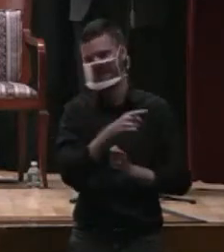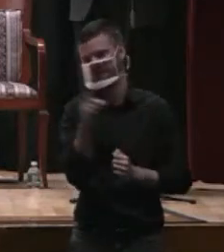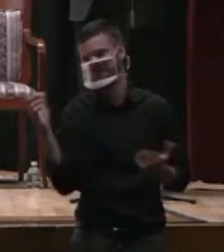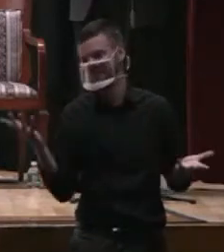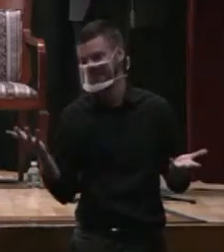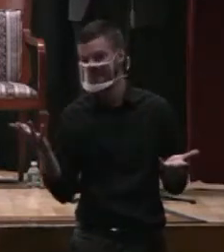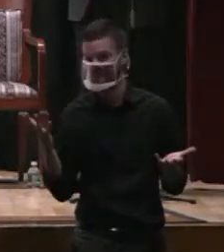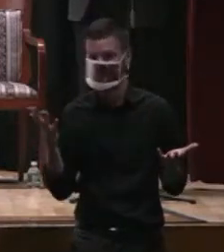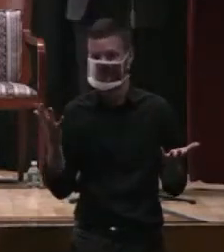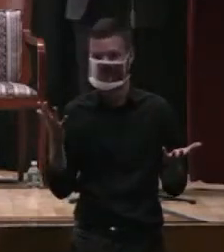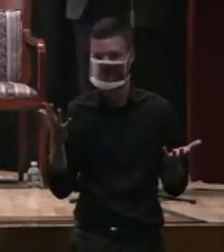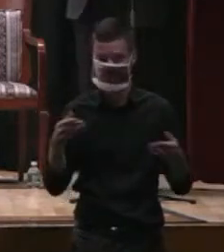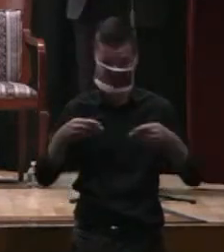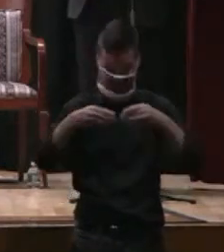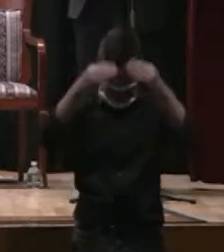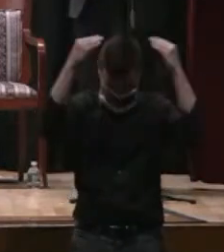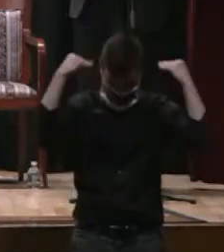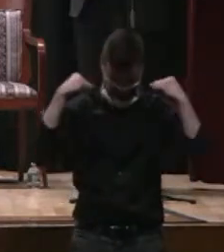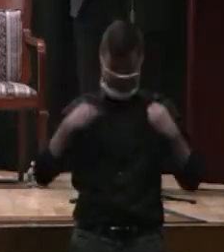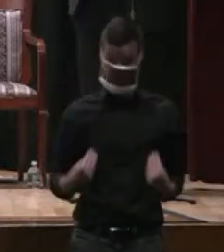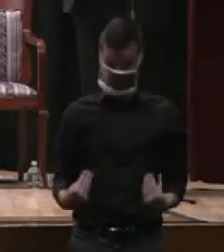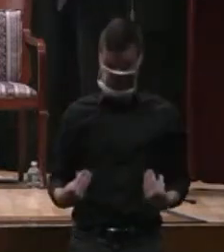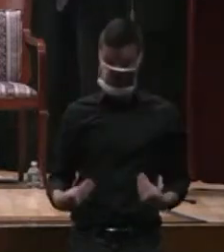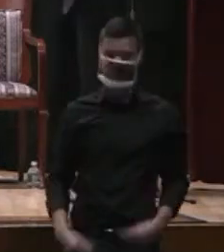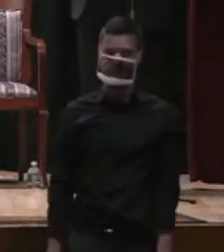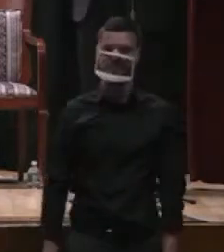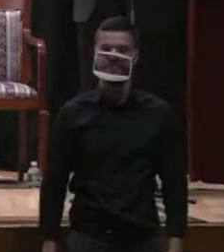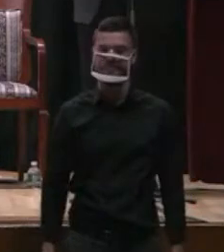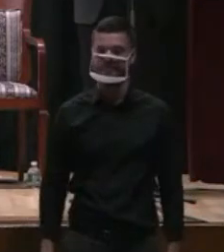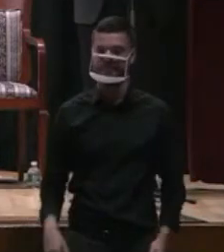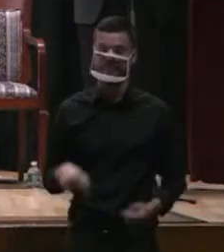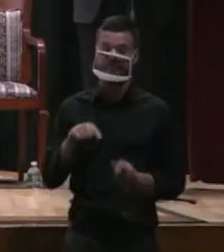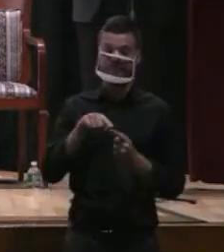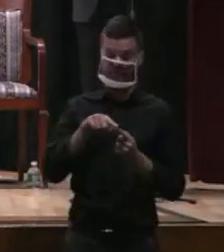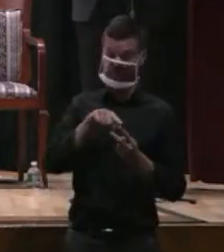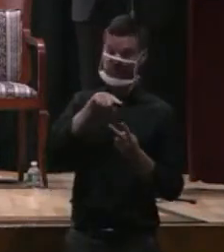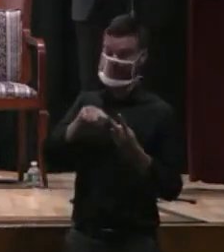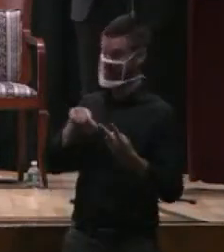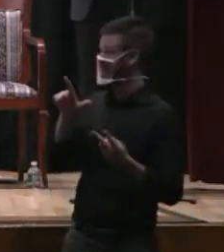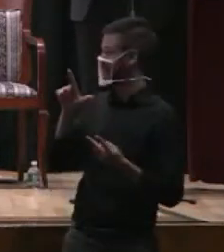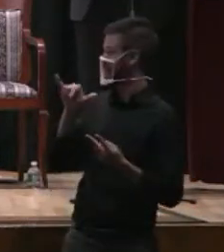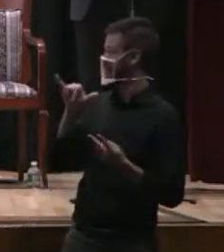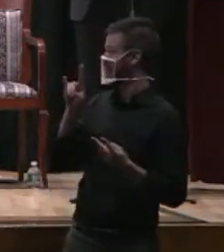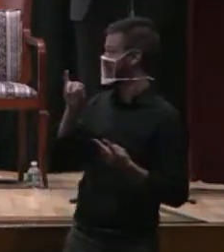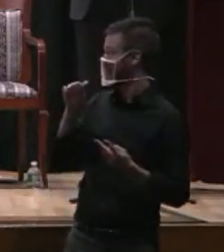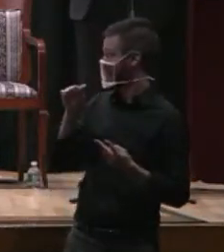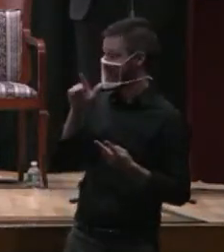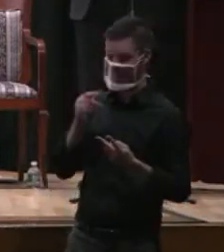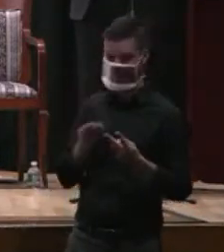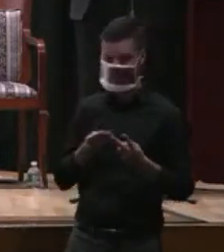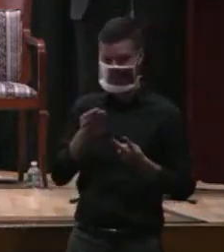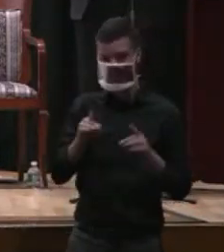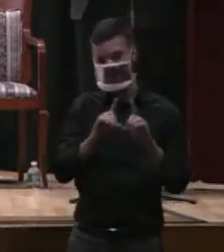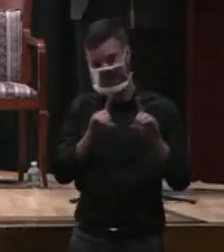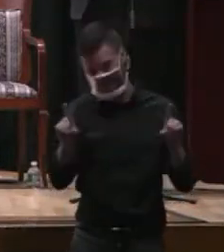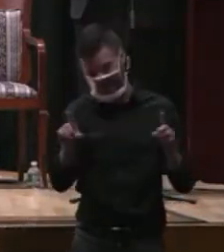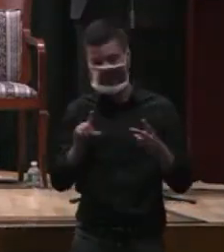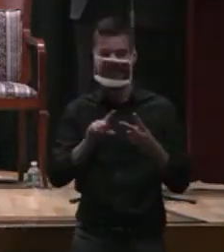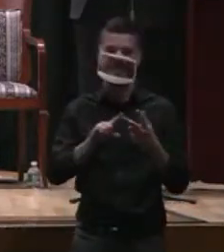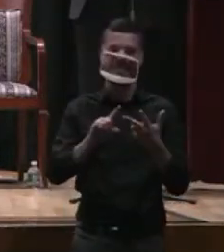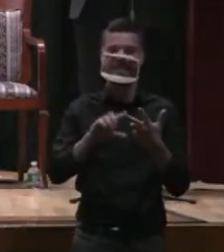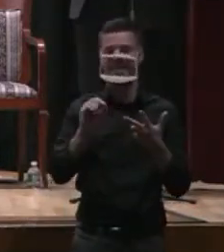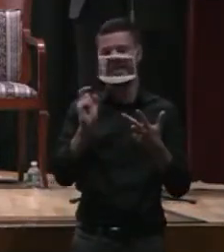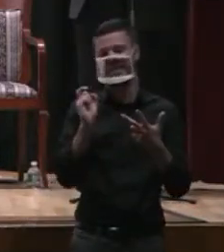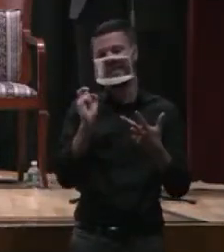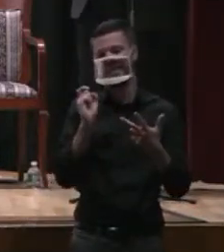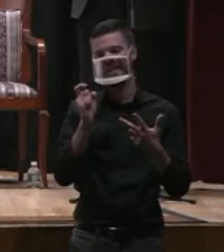as you put the sash over yourselves. You'll proceed over to Lydia, who will hand you a diploma and a gift from